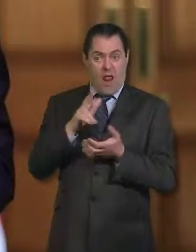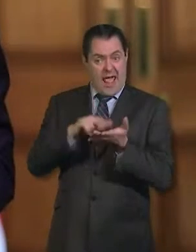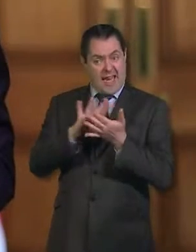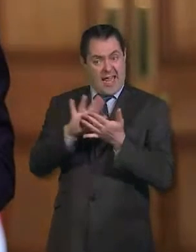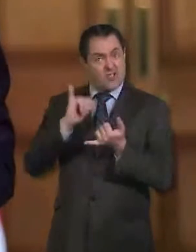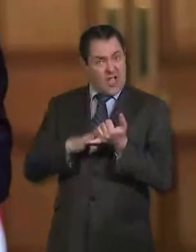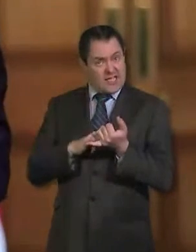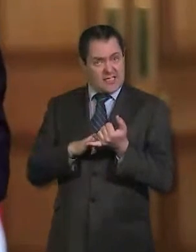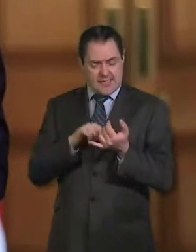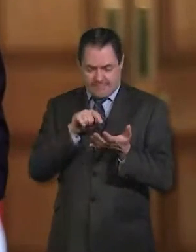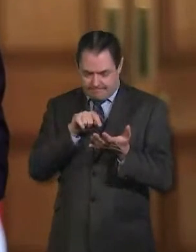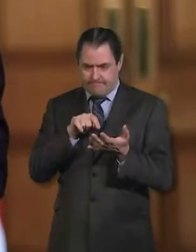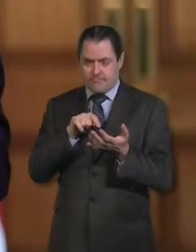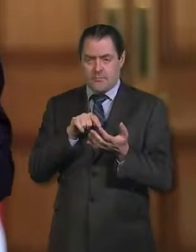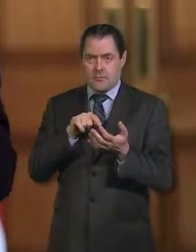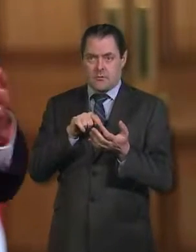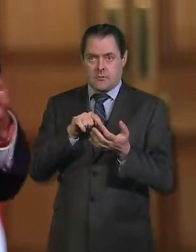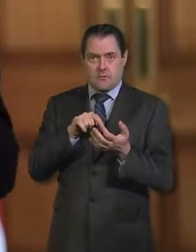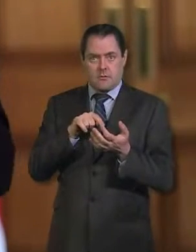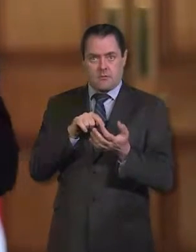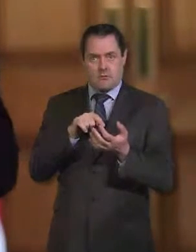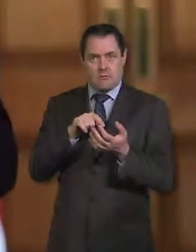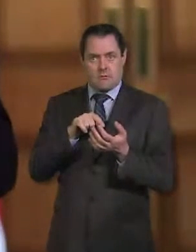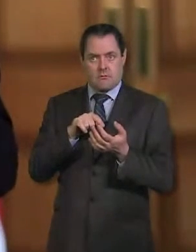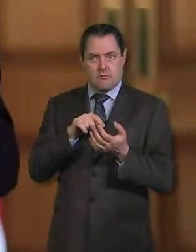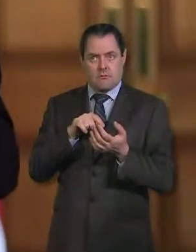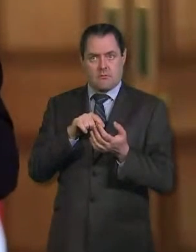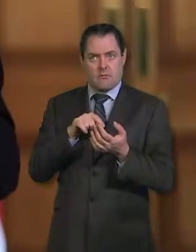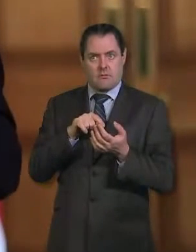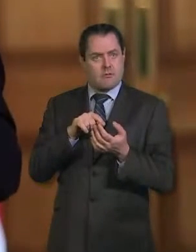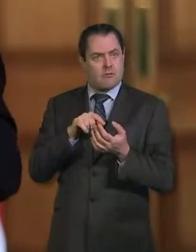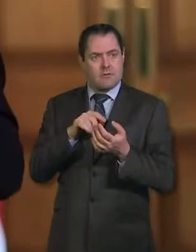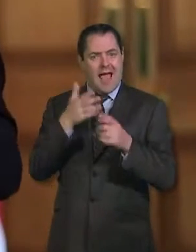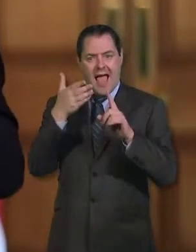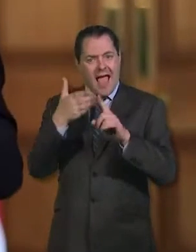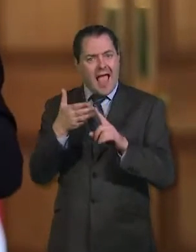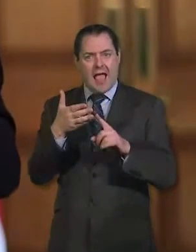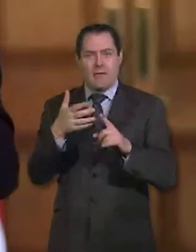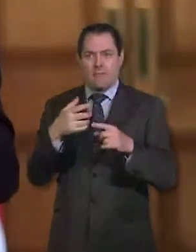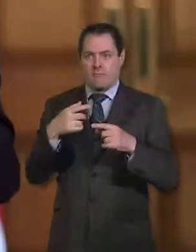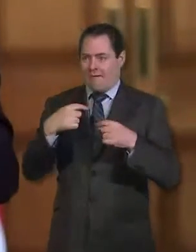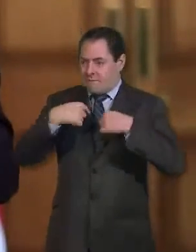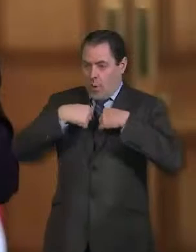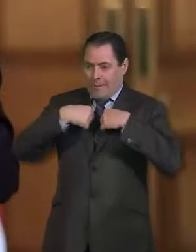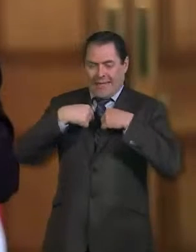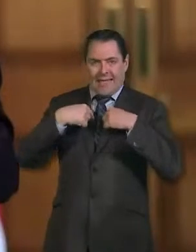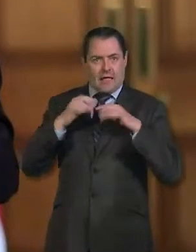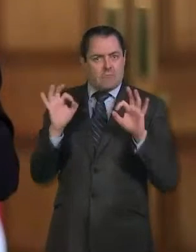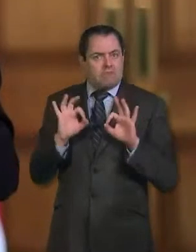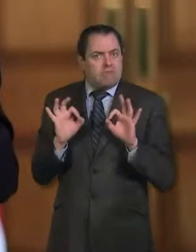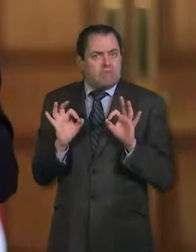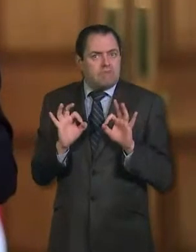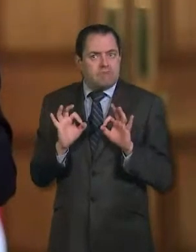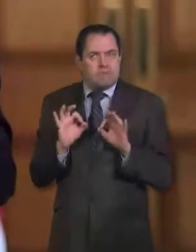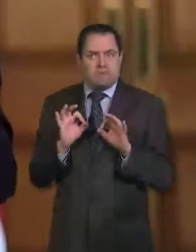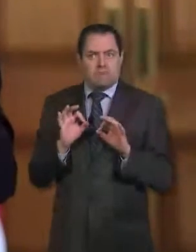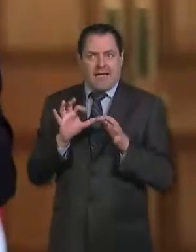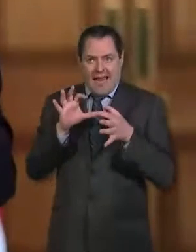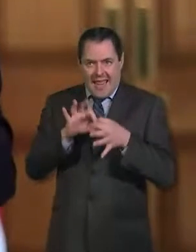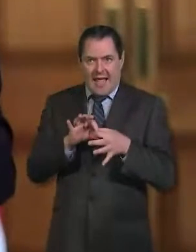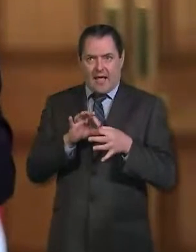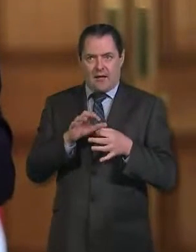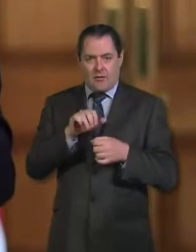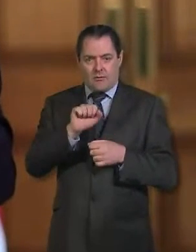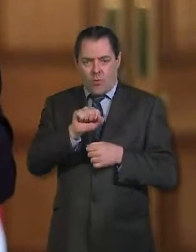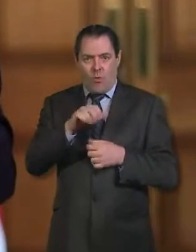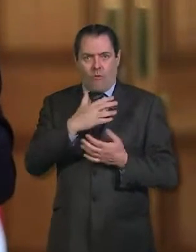this. You know, they're not doing it for me. People are doing this for their loved ones. If you're phoned up and